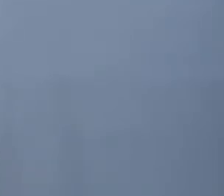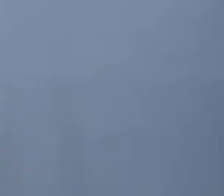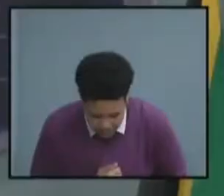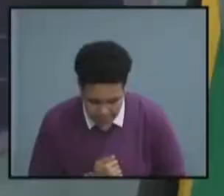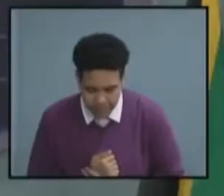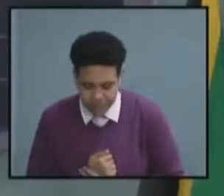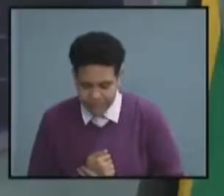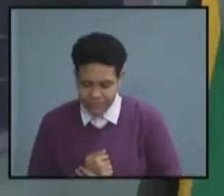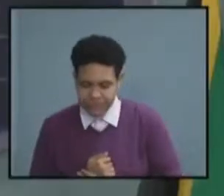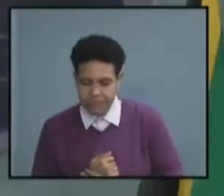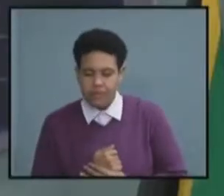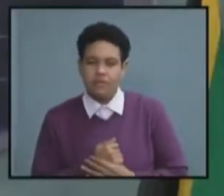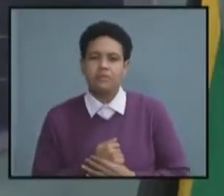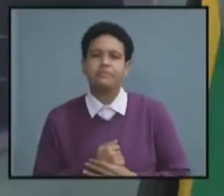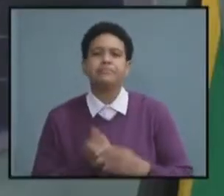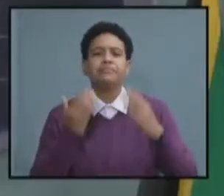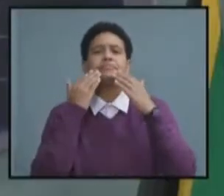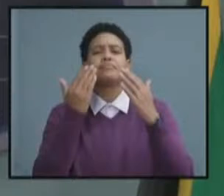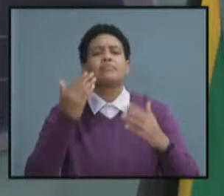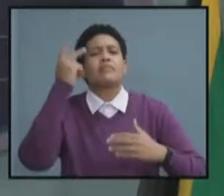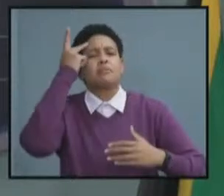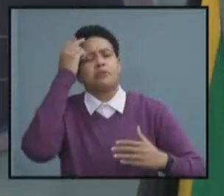Thank you, Prime Minister.